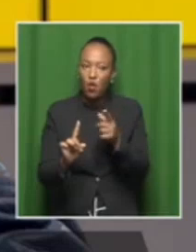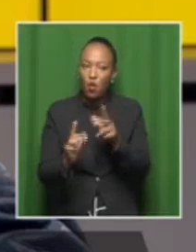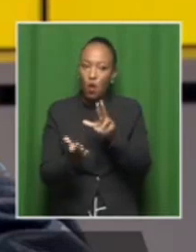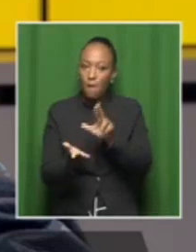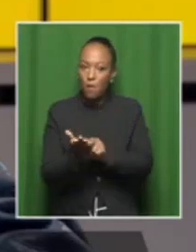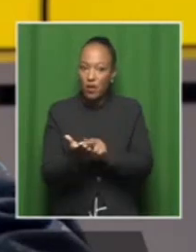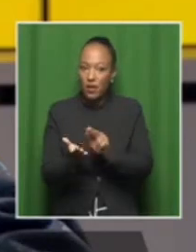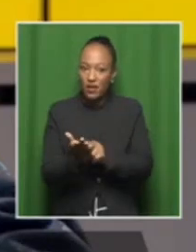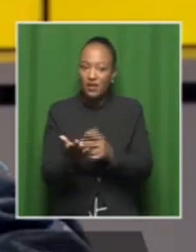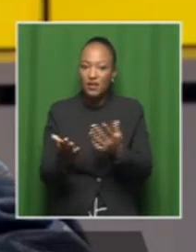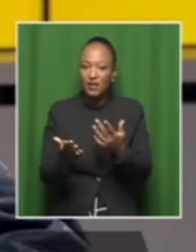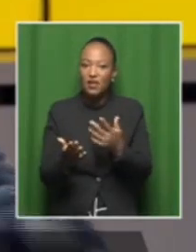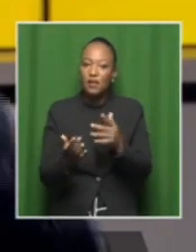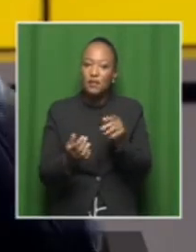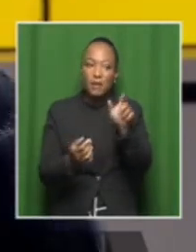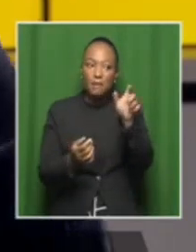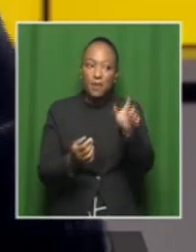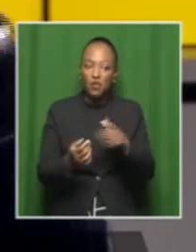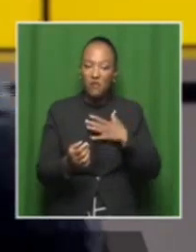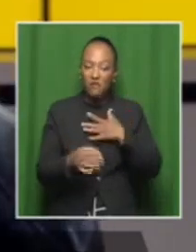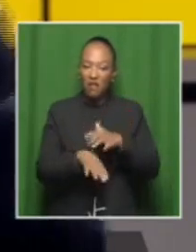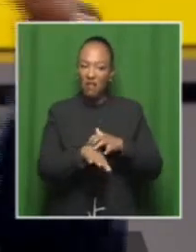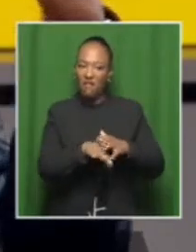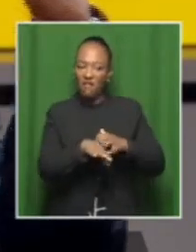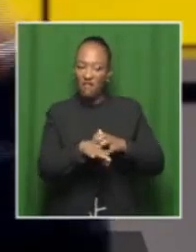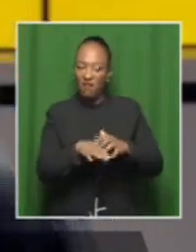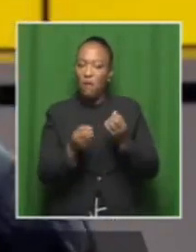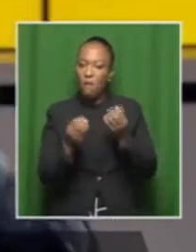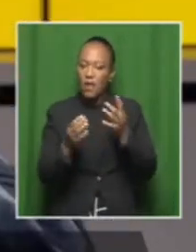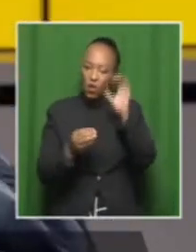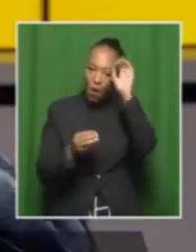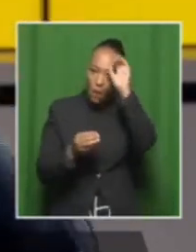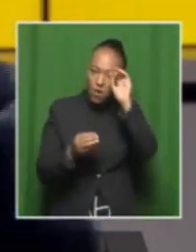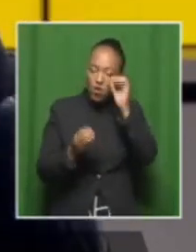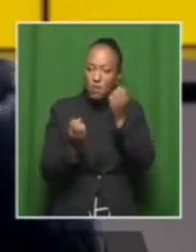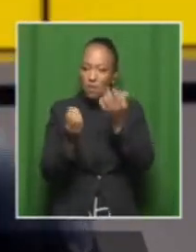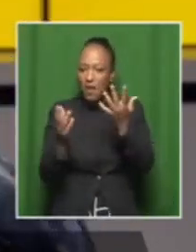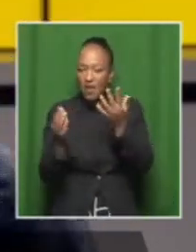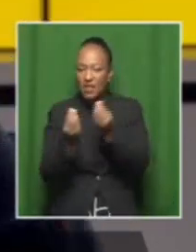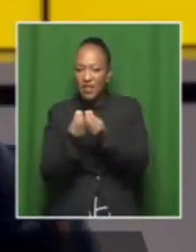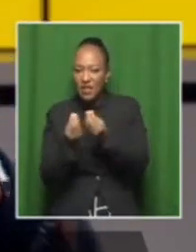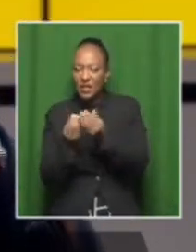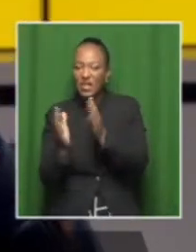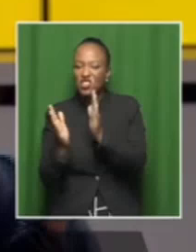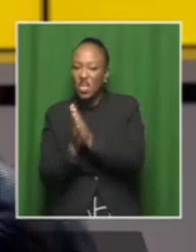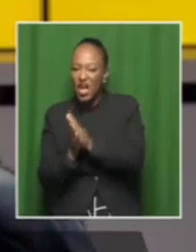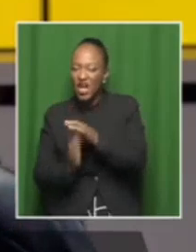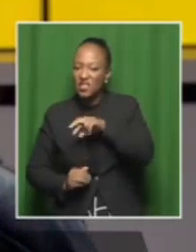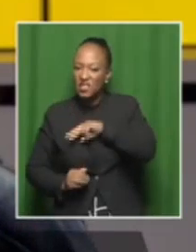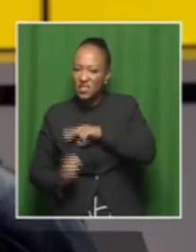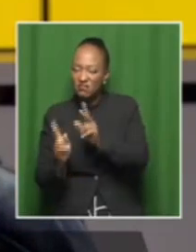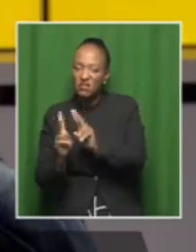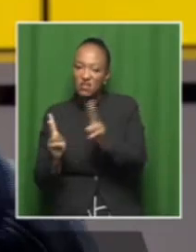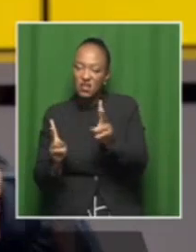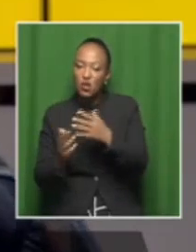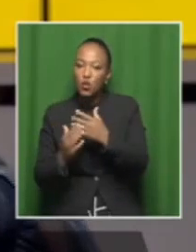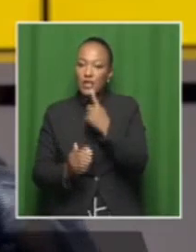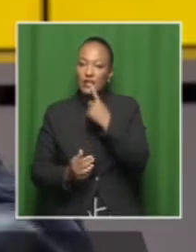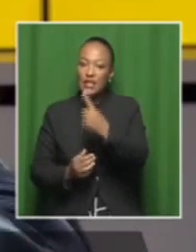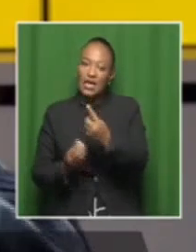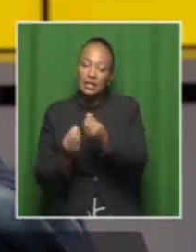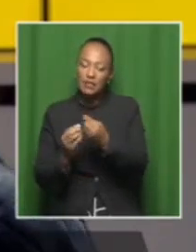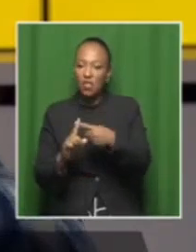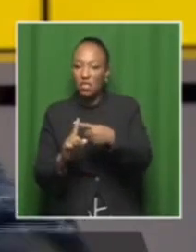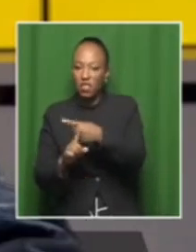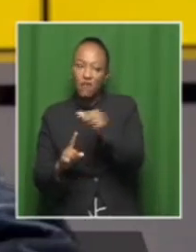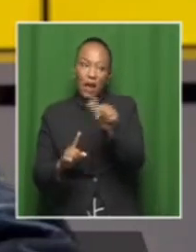you're bound to annoy someone every day, because you're sharing opinions on a lot of things. You speak about religion, you're bound to say something wrong about